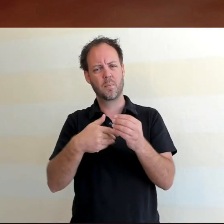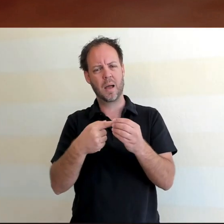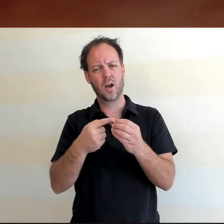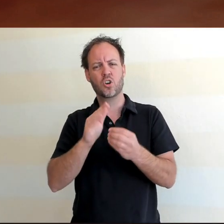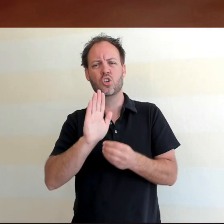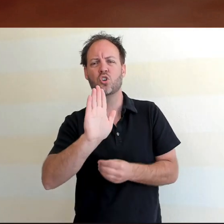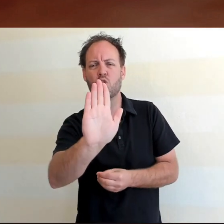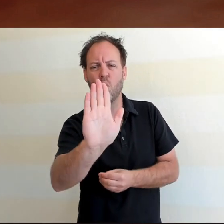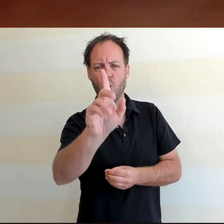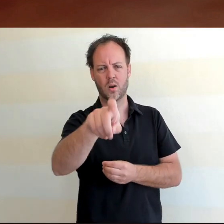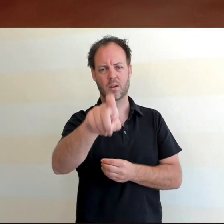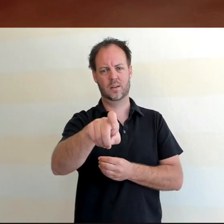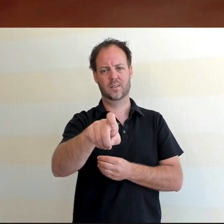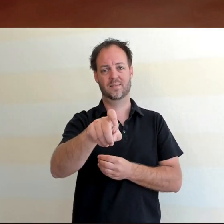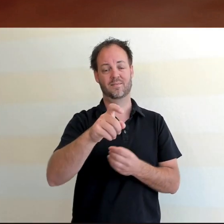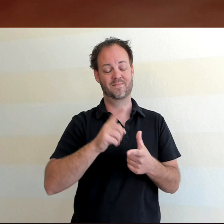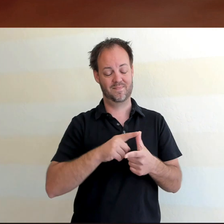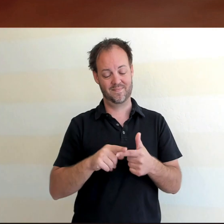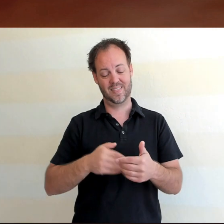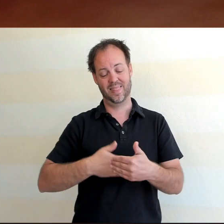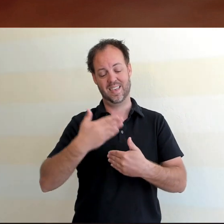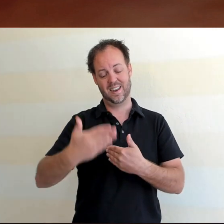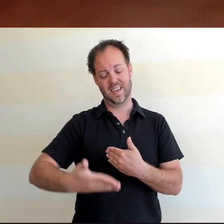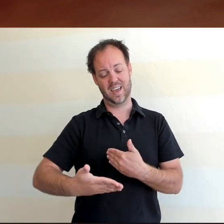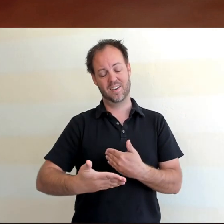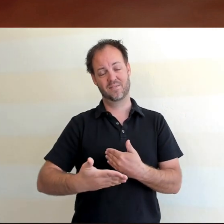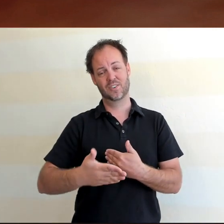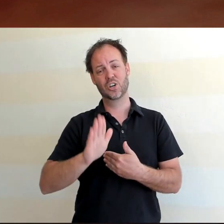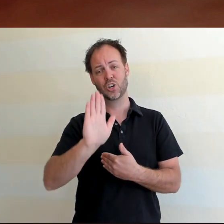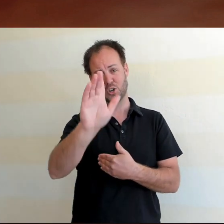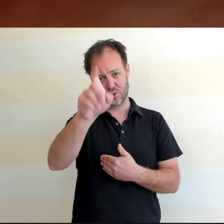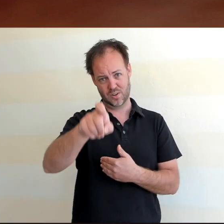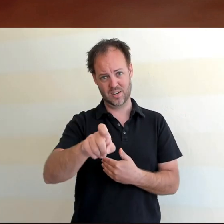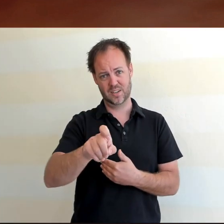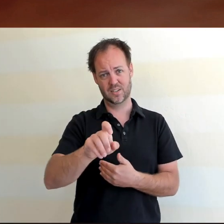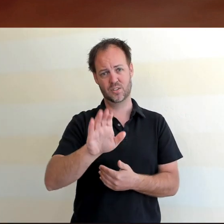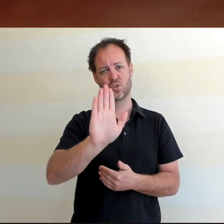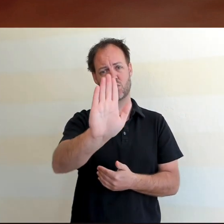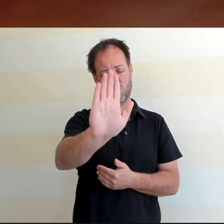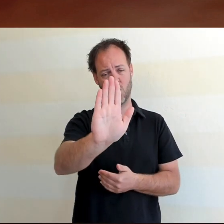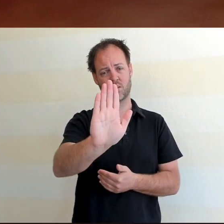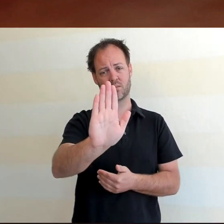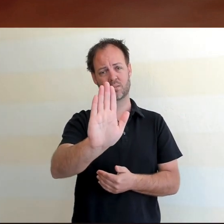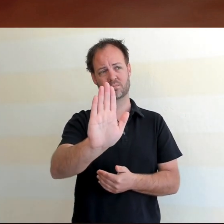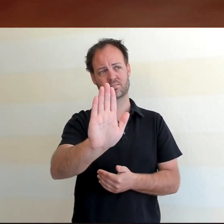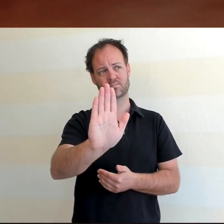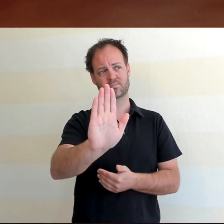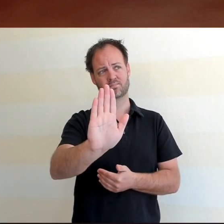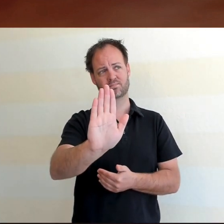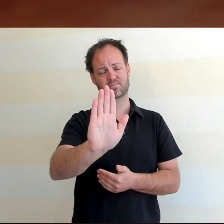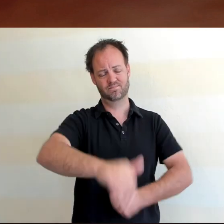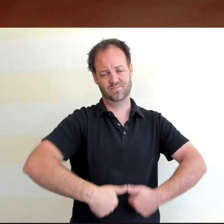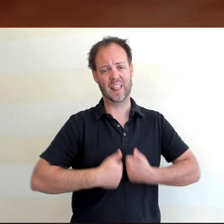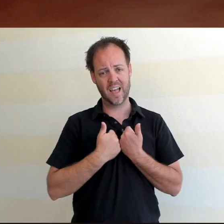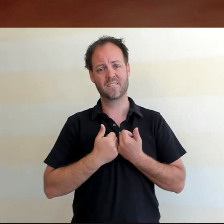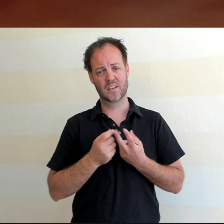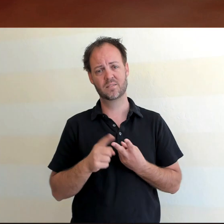needs. And then after you talk about your needs and your